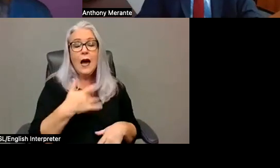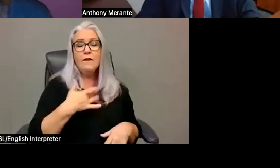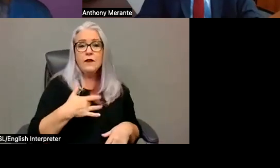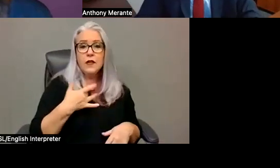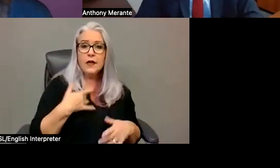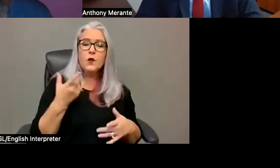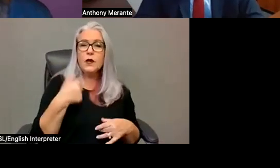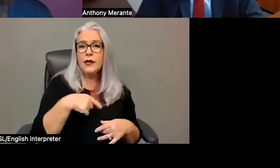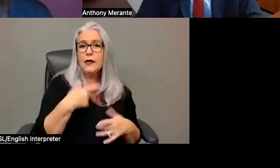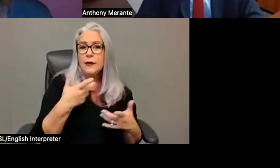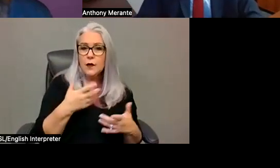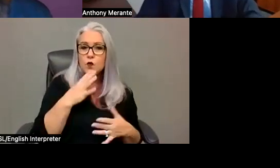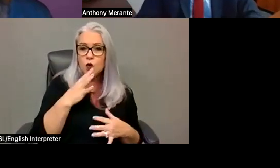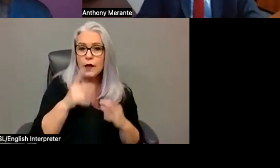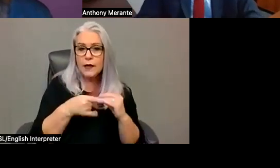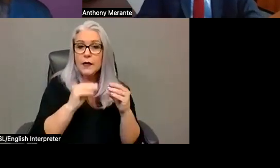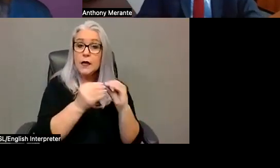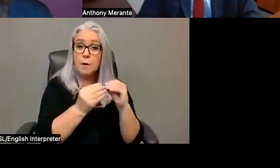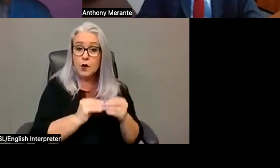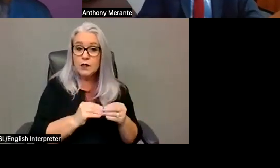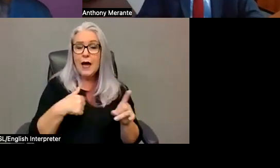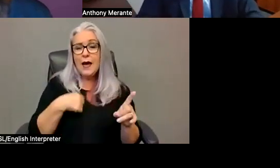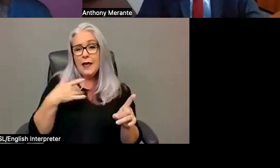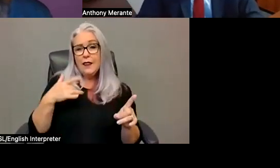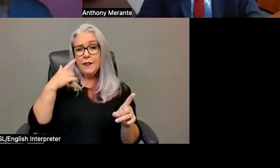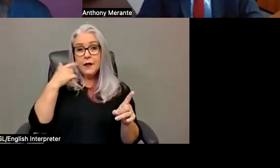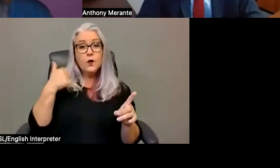with statistics here, the fact is there's about 45%